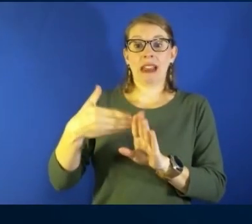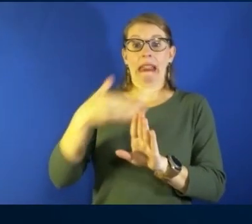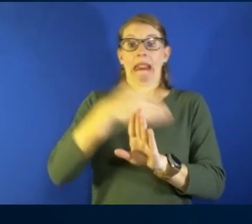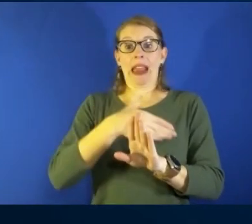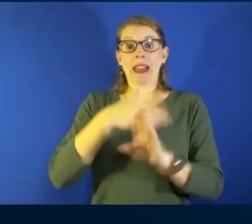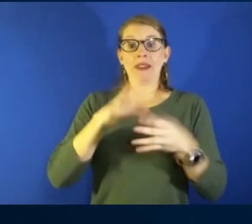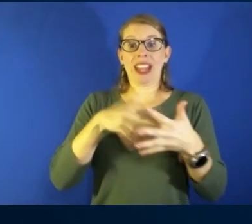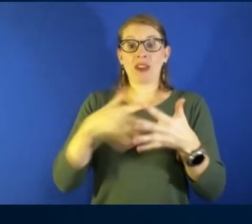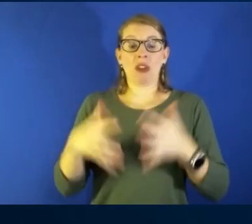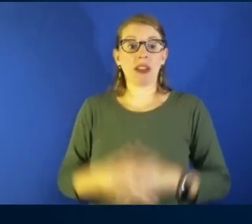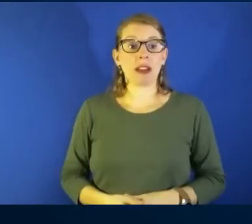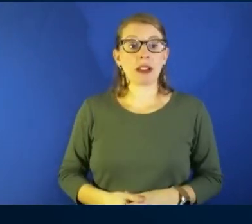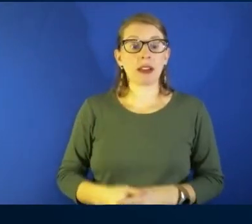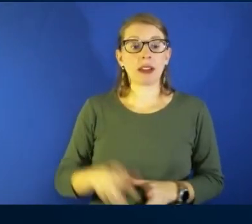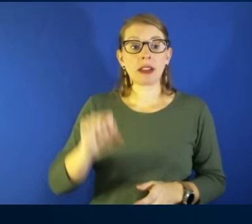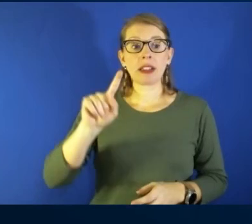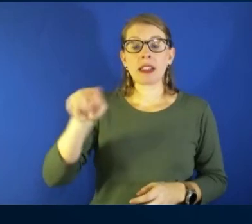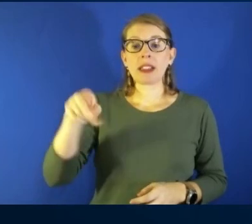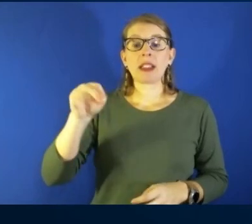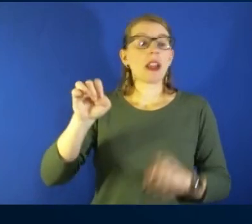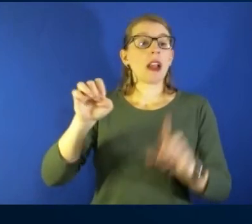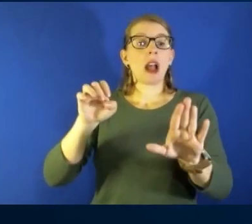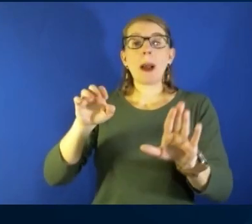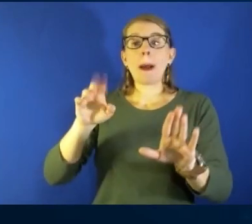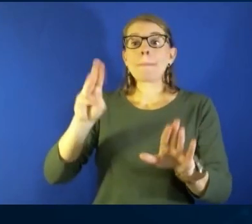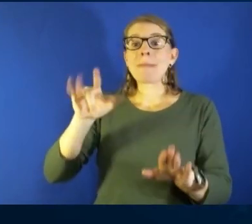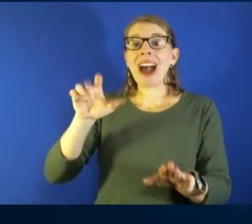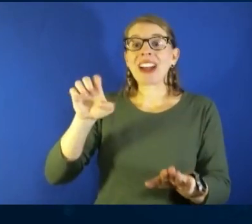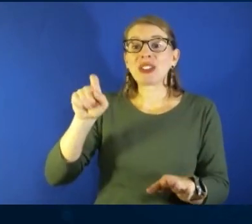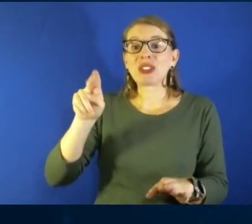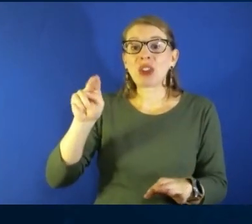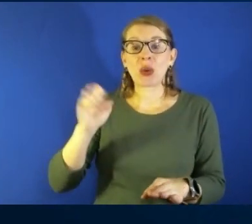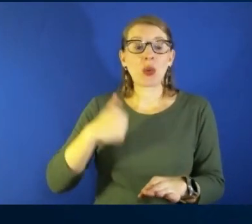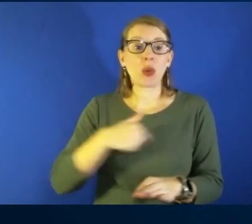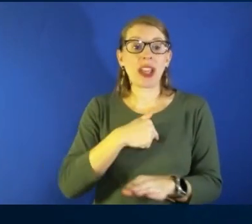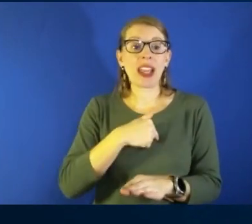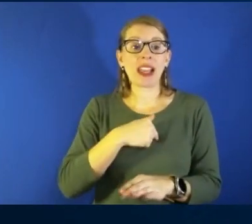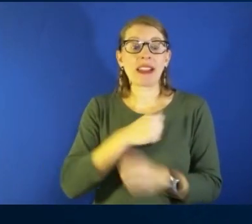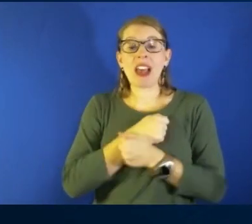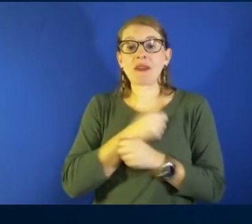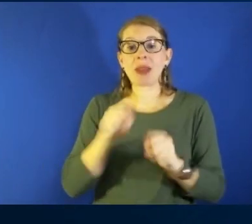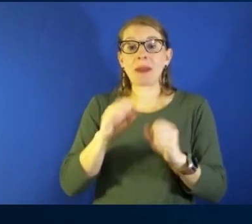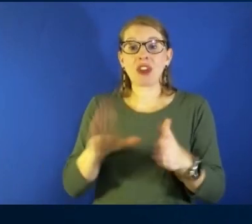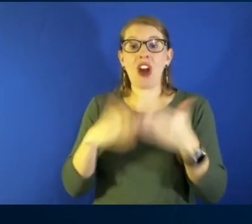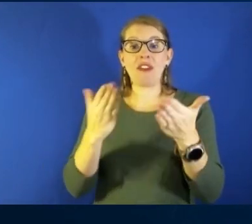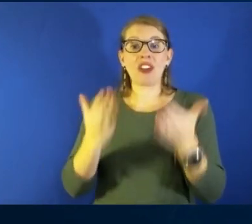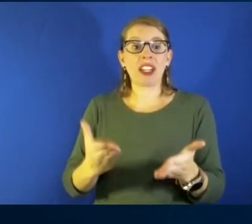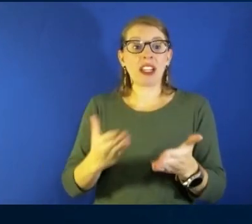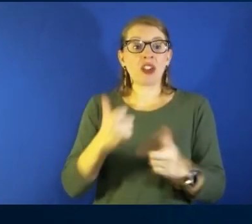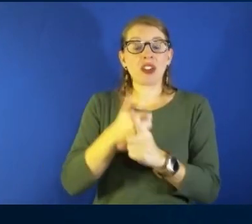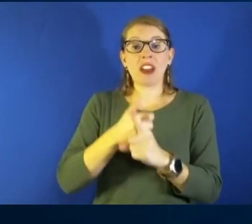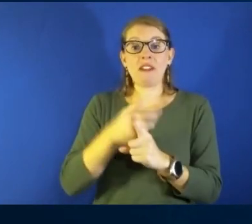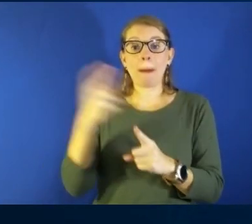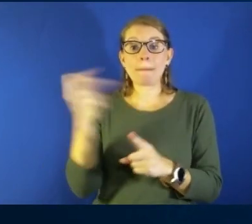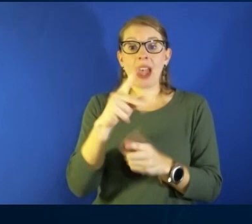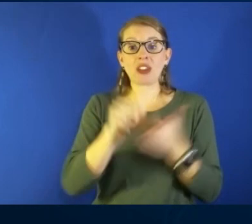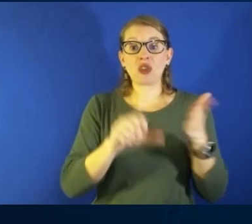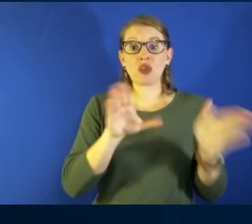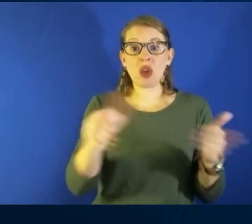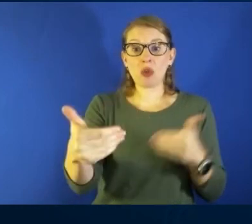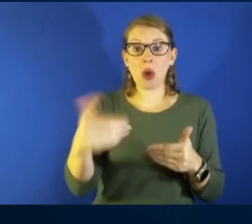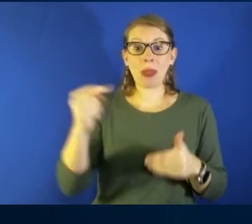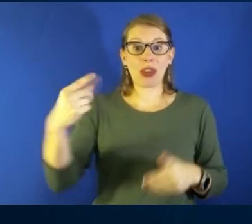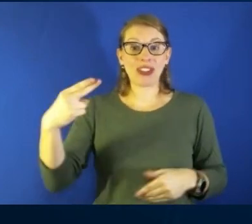It's definitely a milestone, and women love it, and we love to be able to offer it. And you're going to be back in the OR on Thursday, right? That's right. Back at it again.